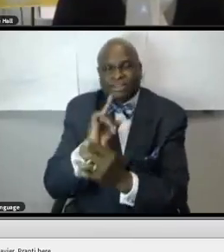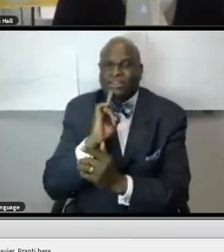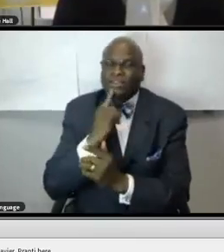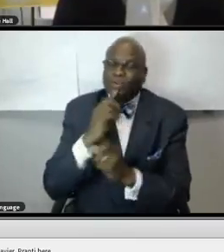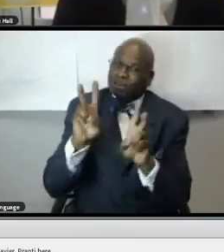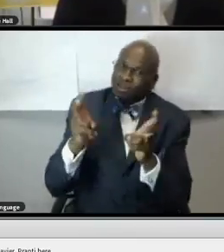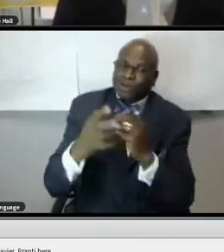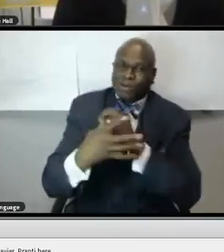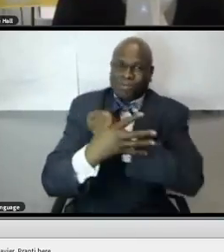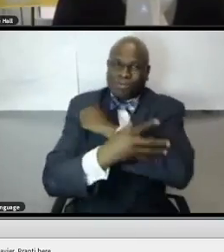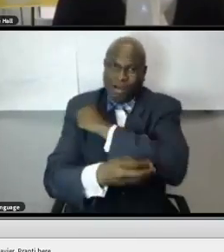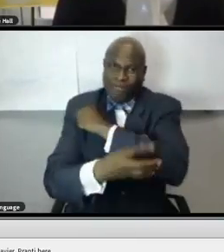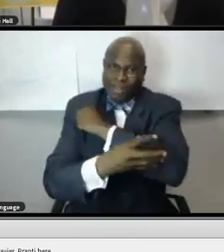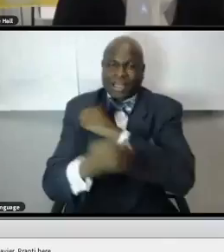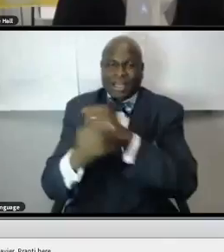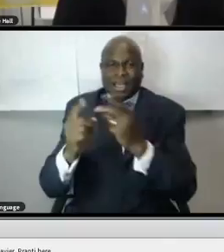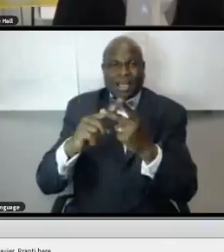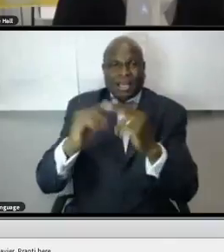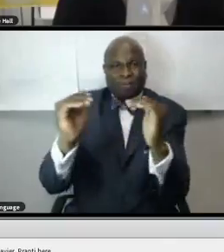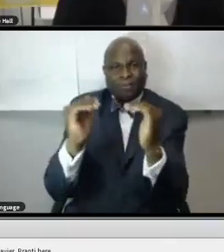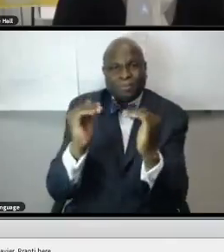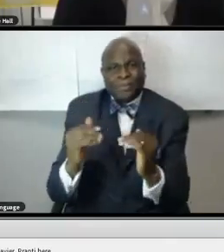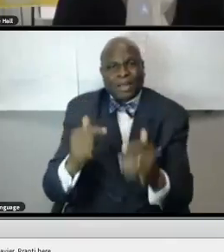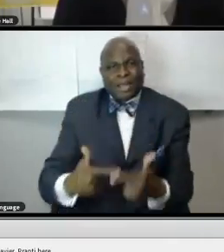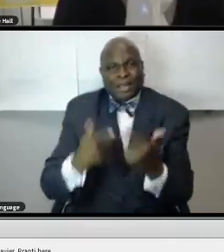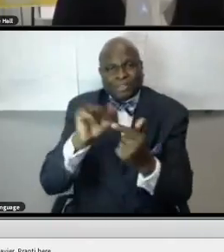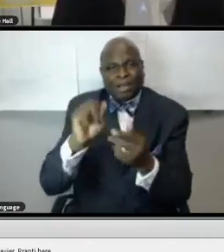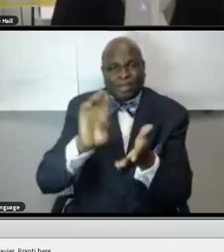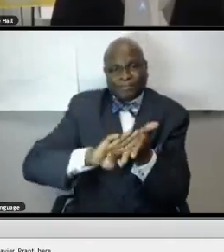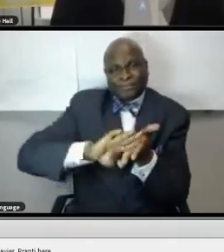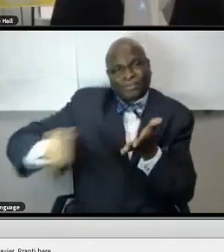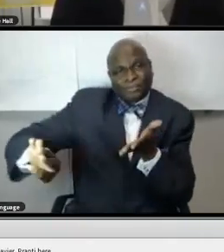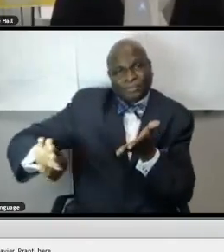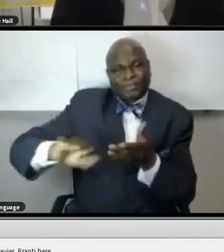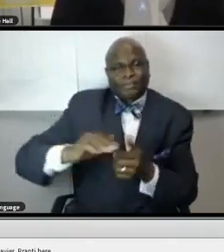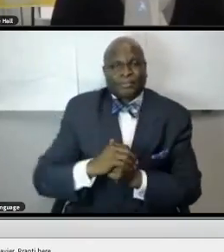of poverty, deprivation, and exclusion.